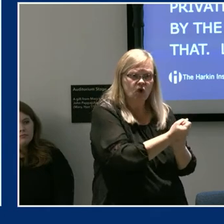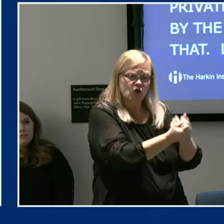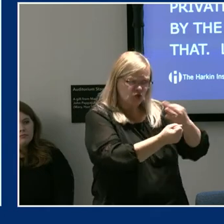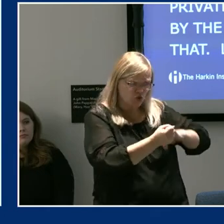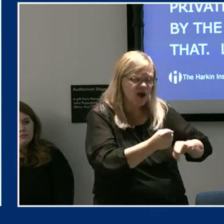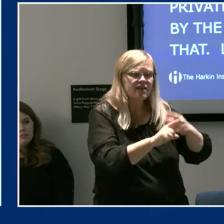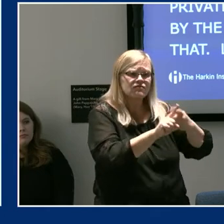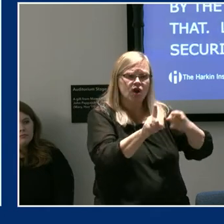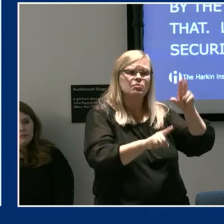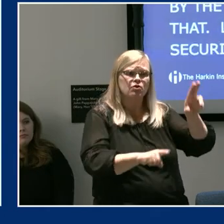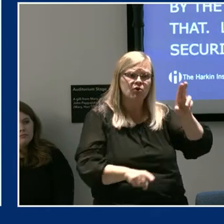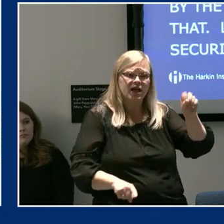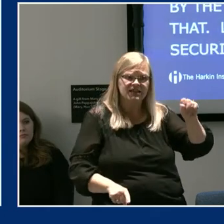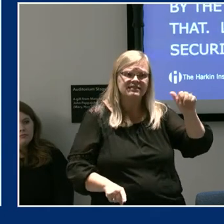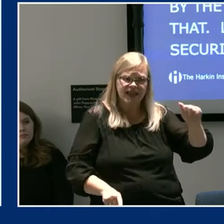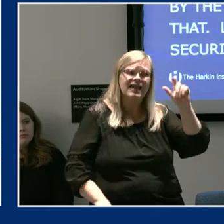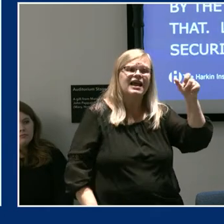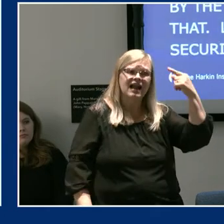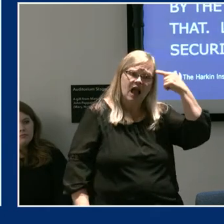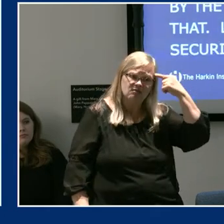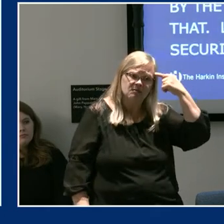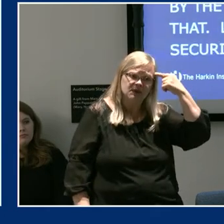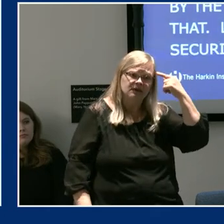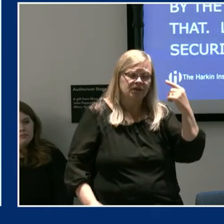United States government.